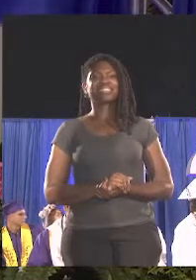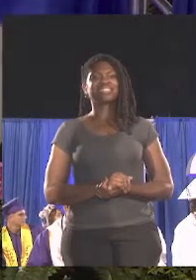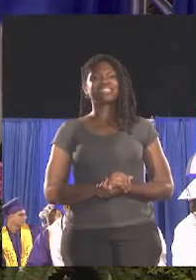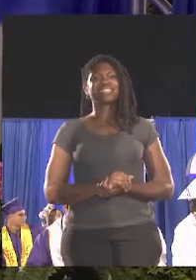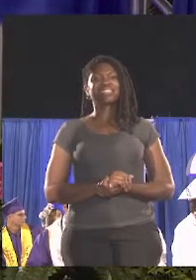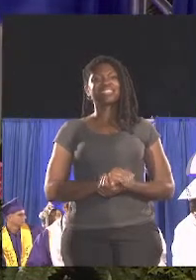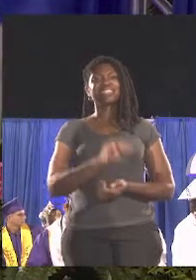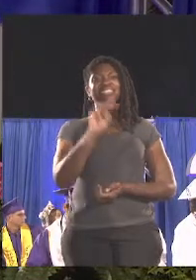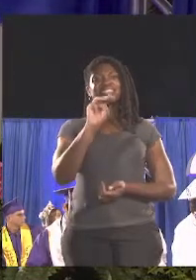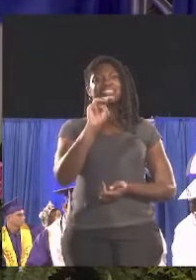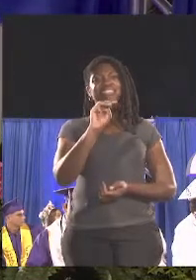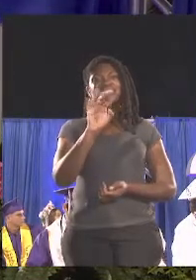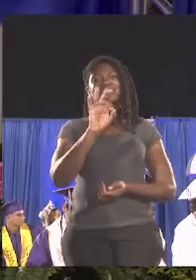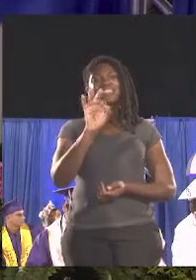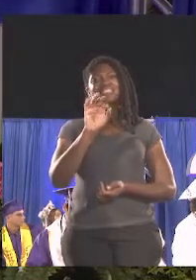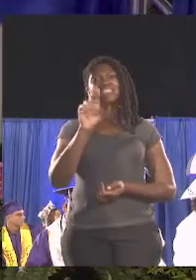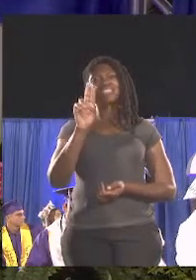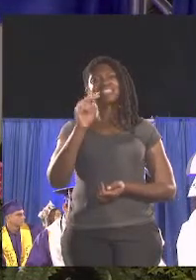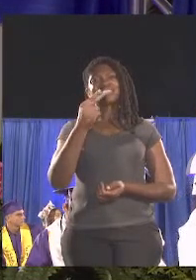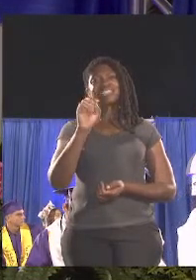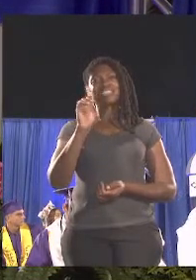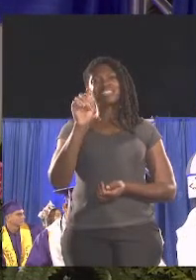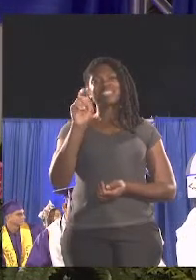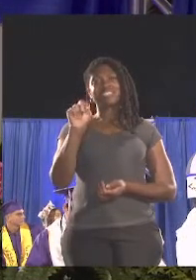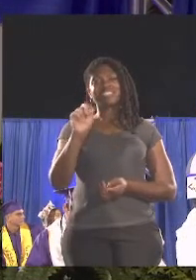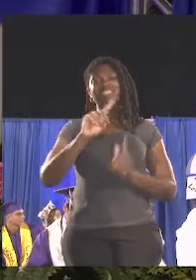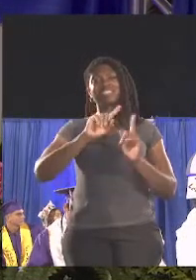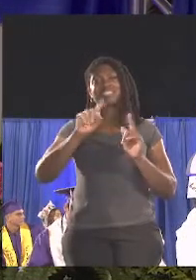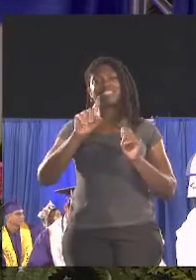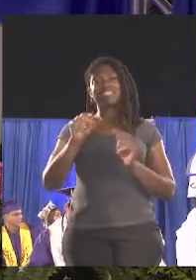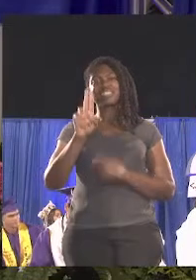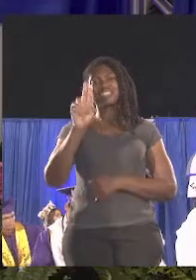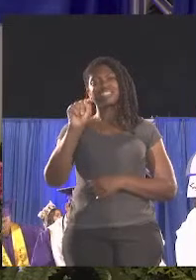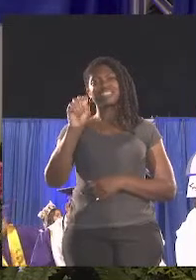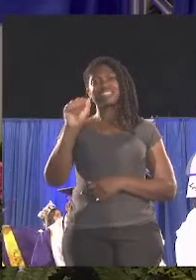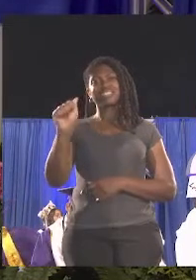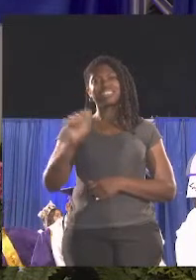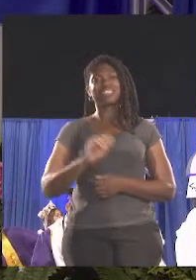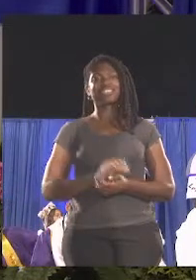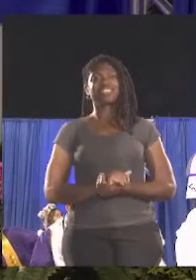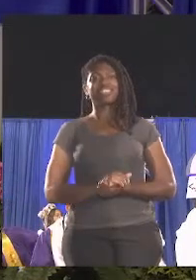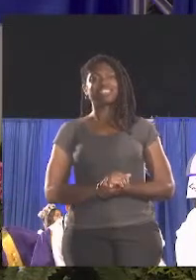Marley F. Hudson, the University of Texas at San Antonio.